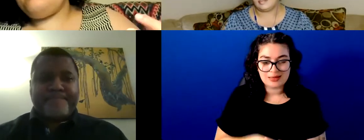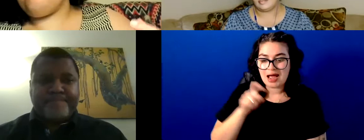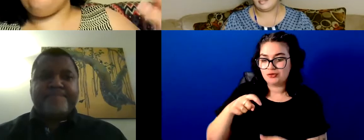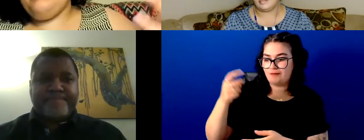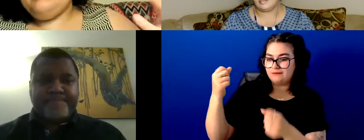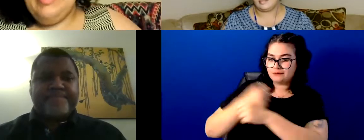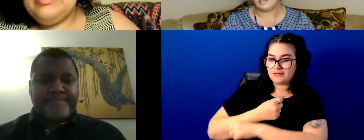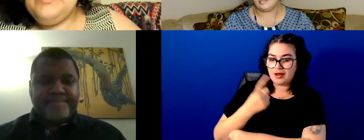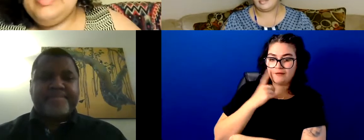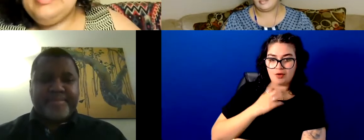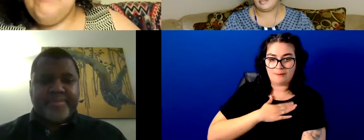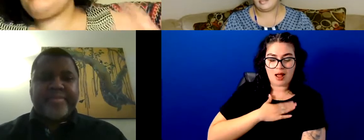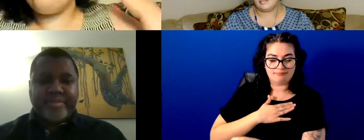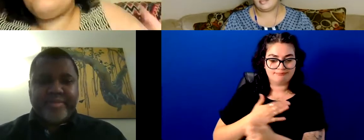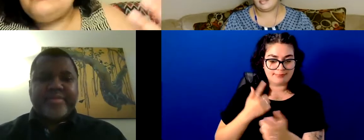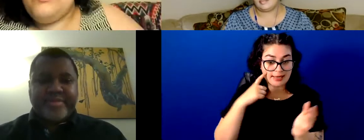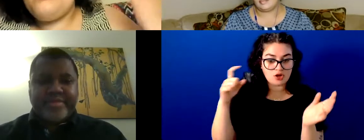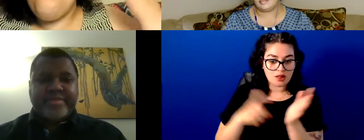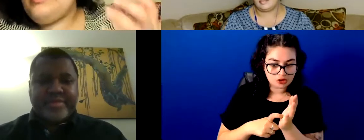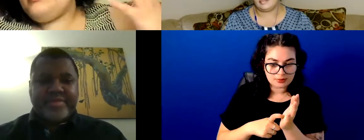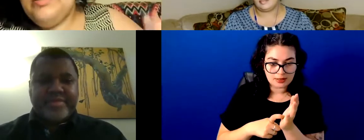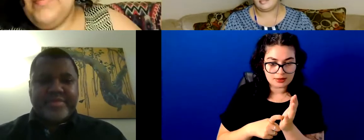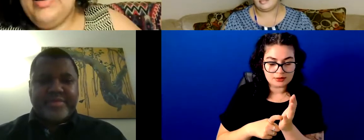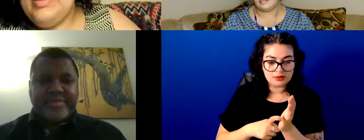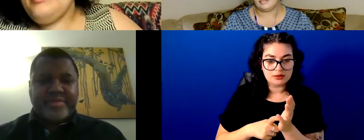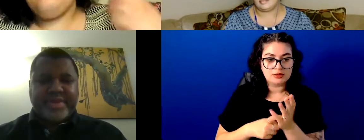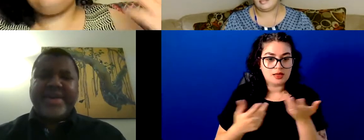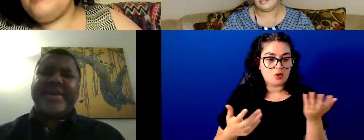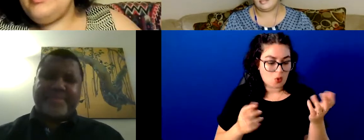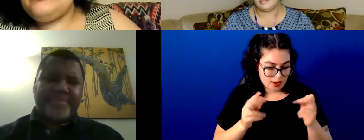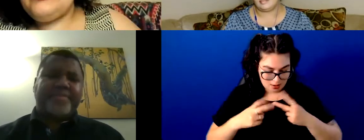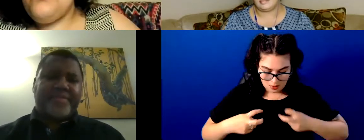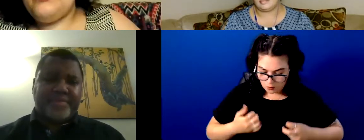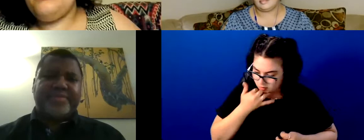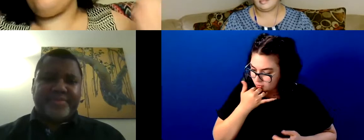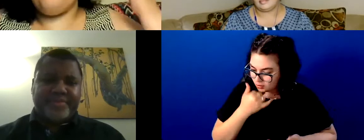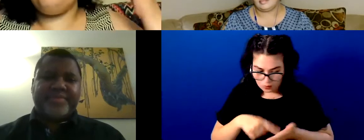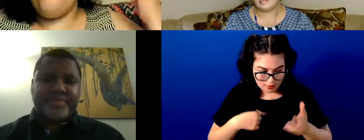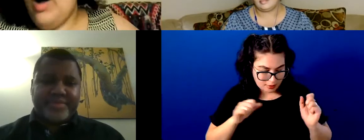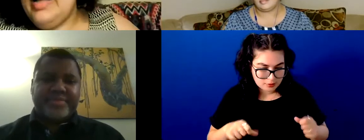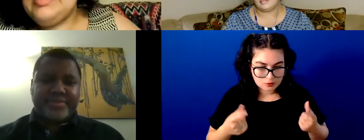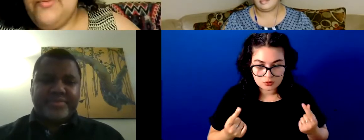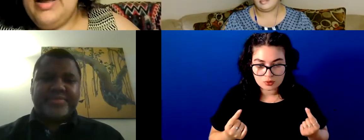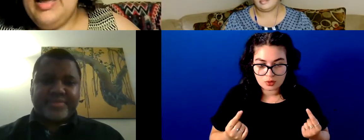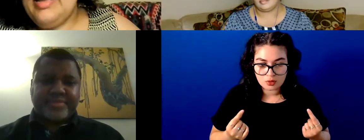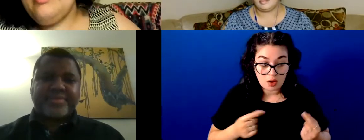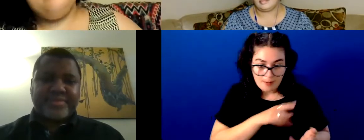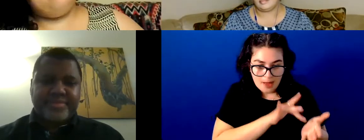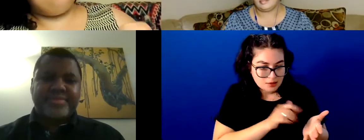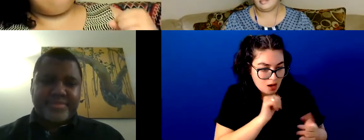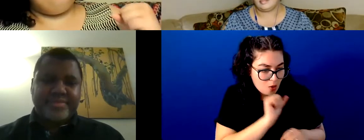part of like my acknowledgement of being like, what's wrong and what can I do about it? And this medication isn't working, but I want to know why it's not working.